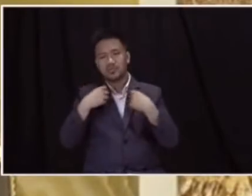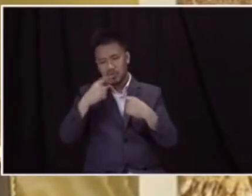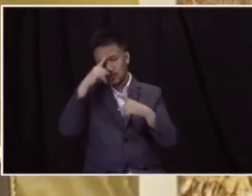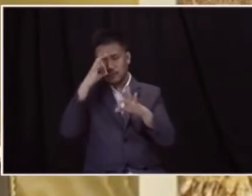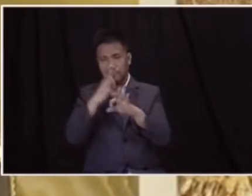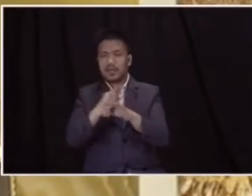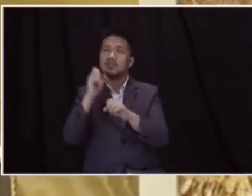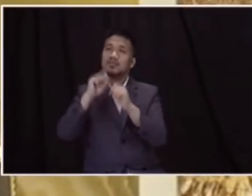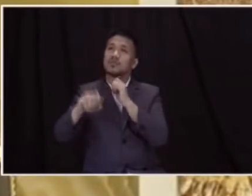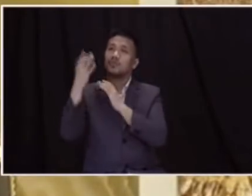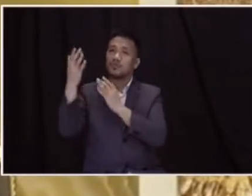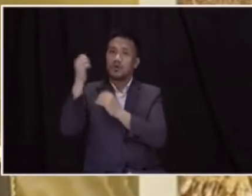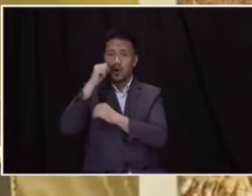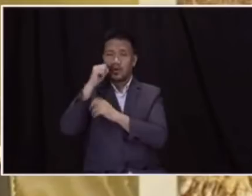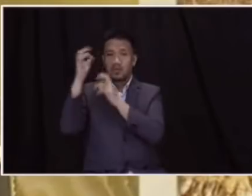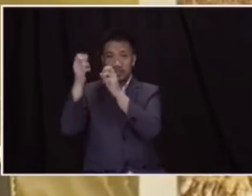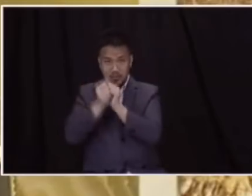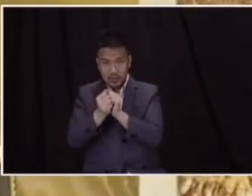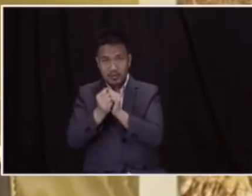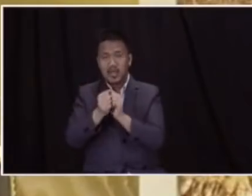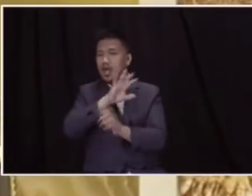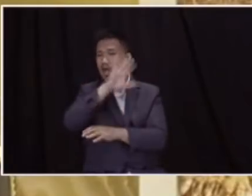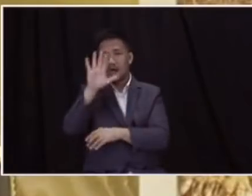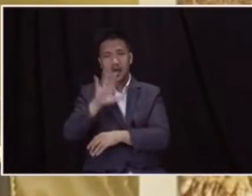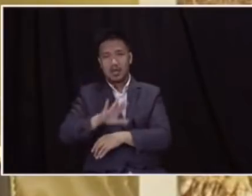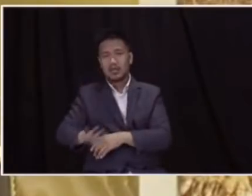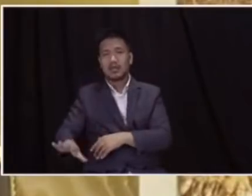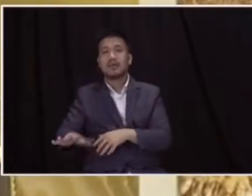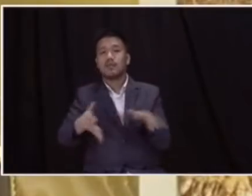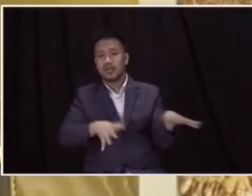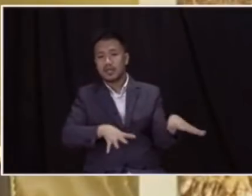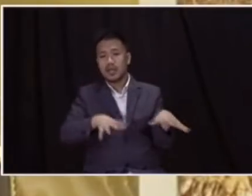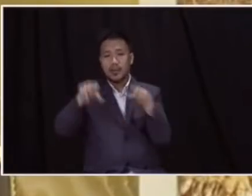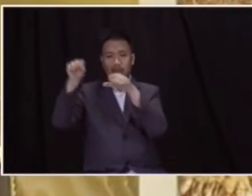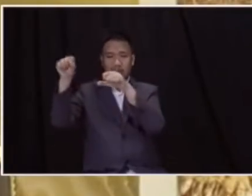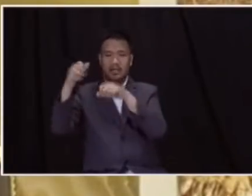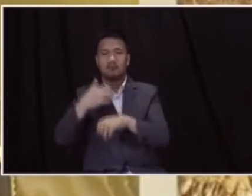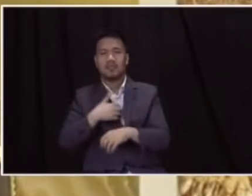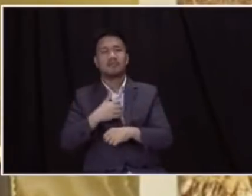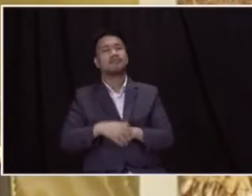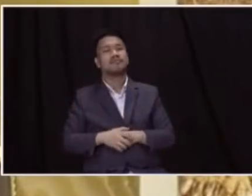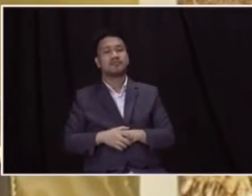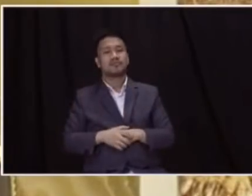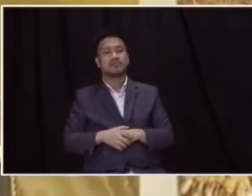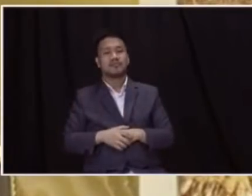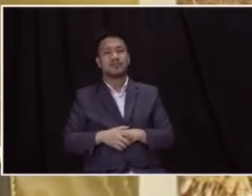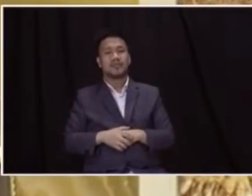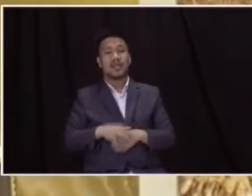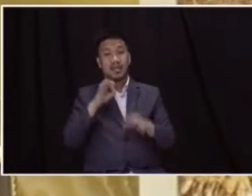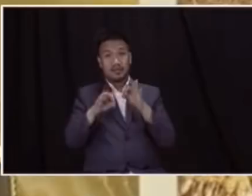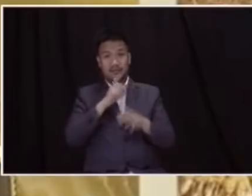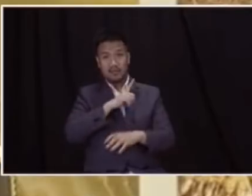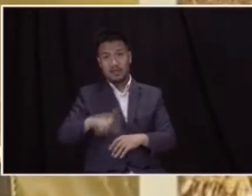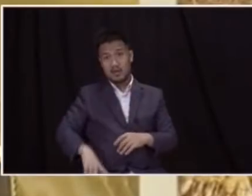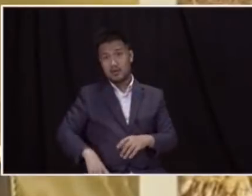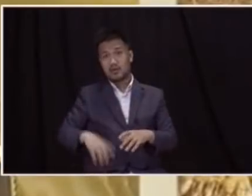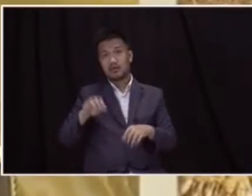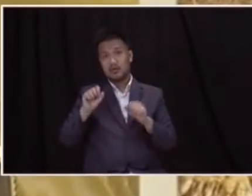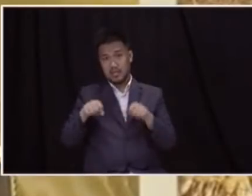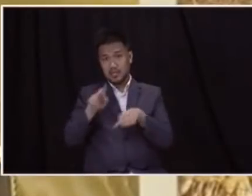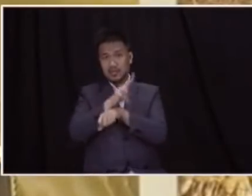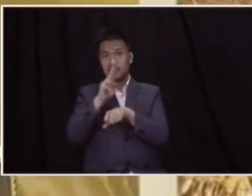be with me and will never abandon me. If the Lord were to use